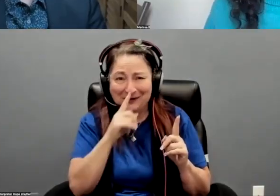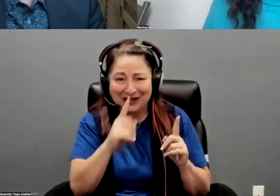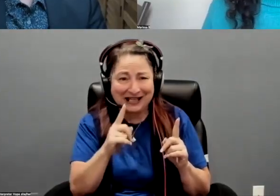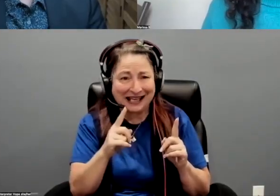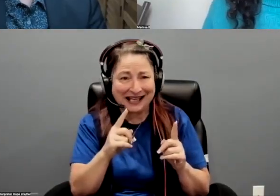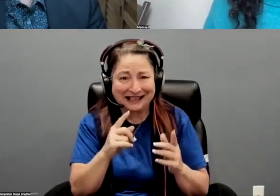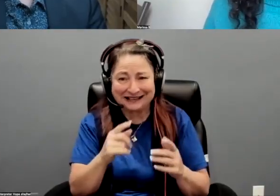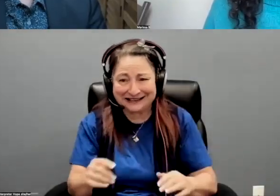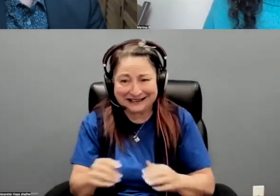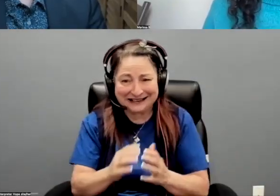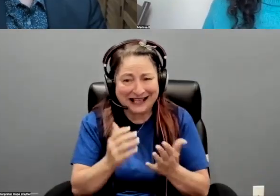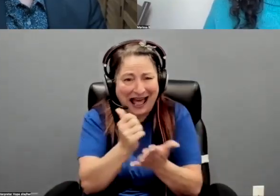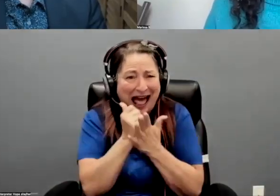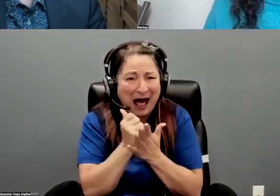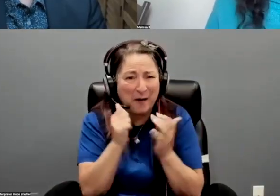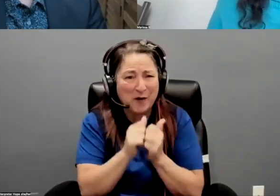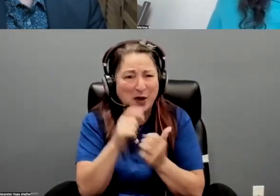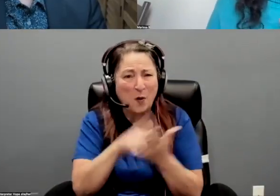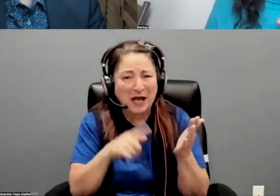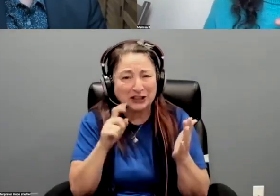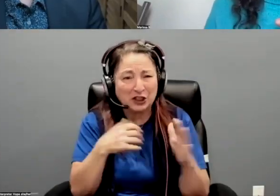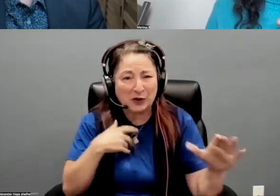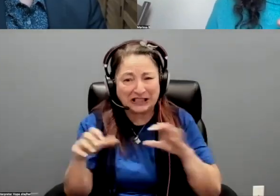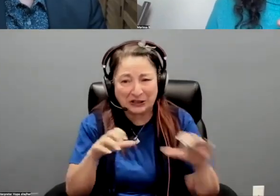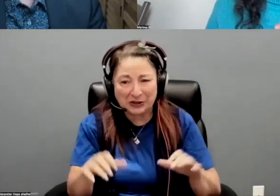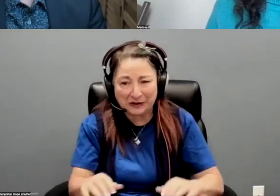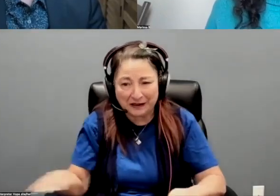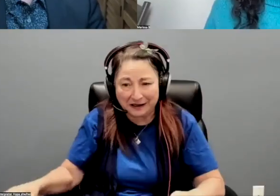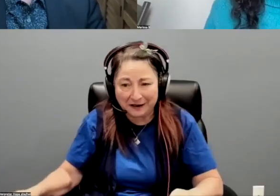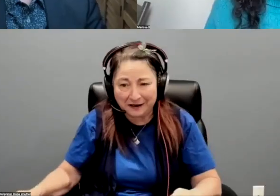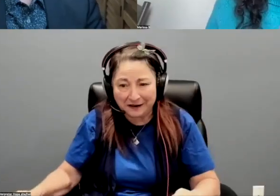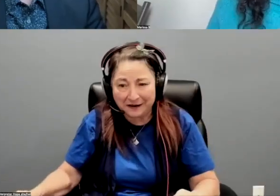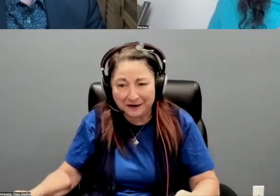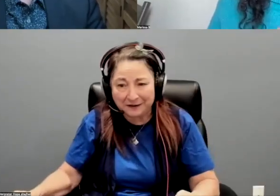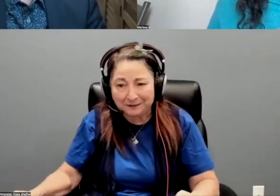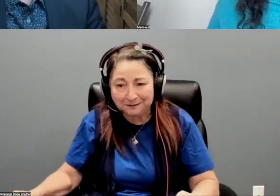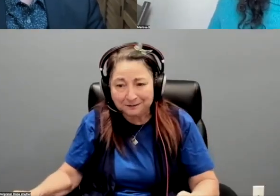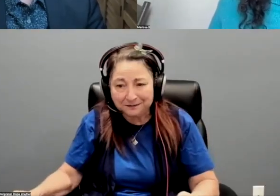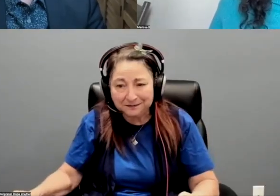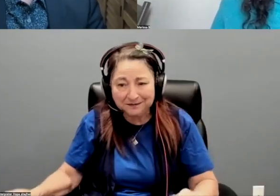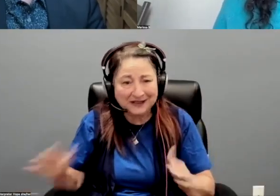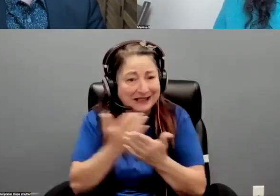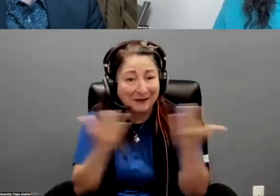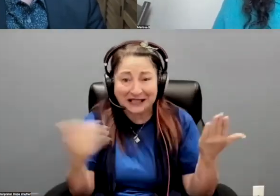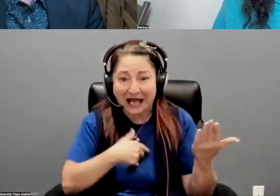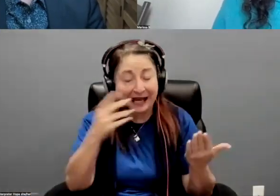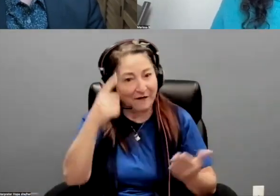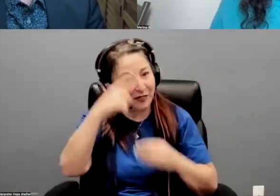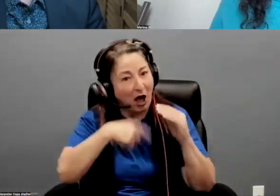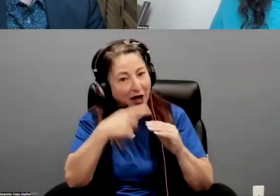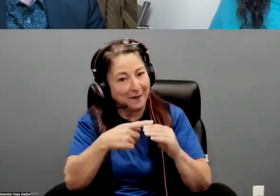with that lens of what should we do? She thought of things that I didn't think of prior to getting on set in terms of accessibility. And she was